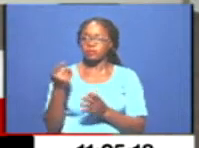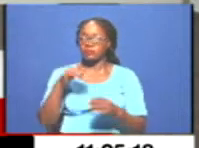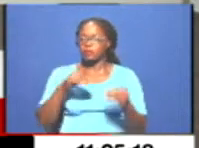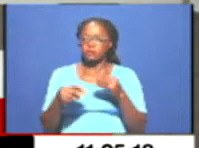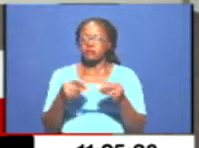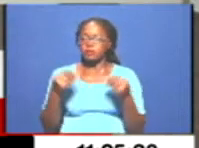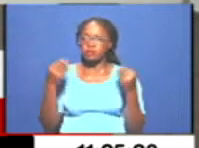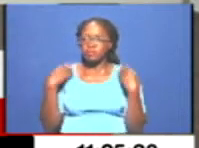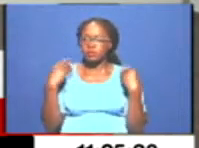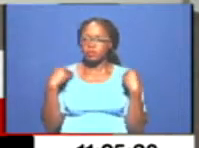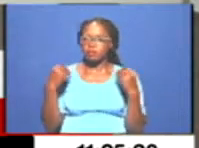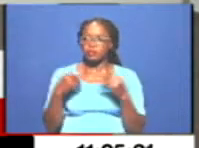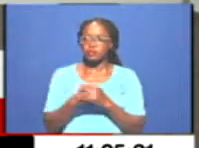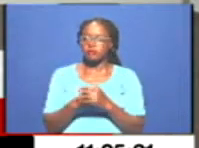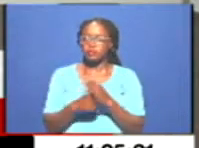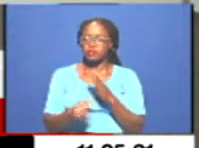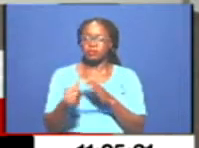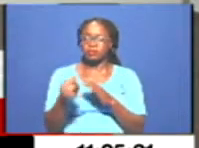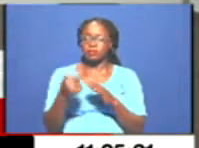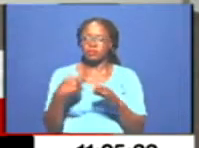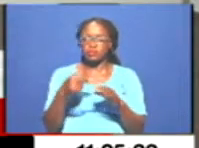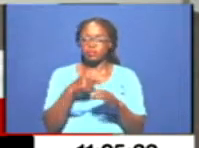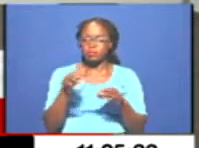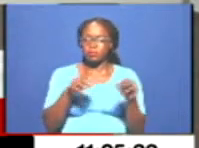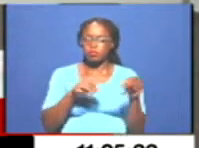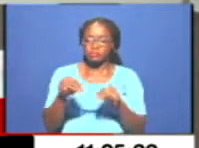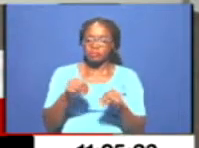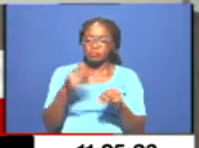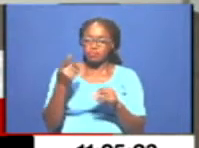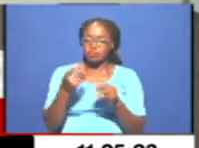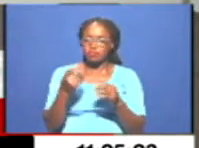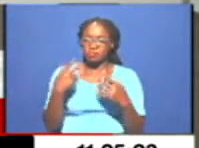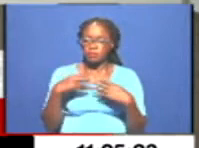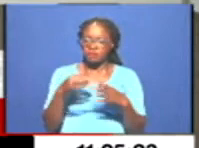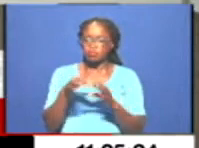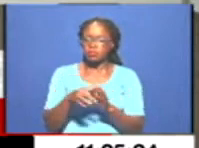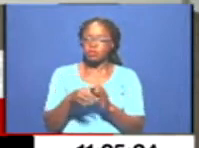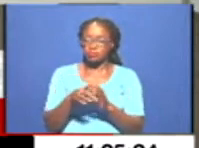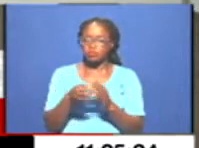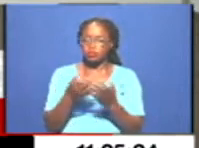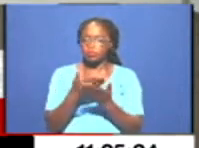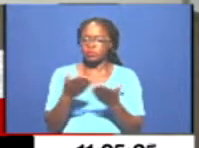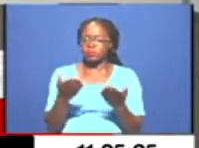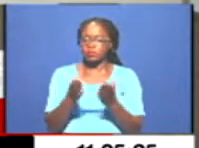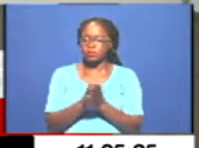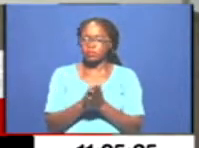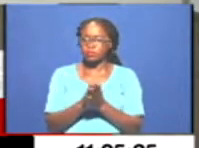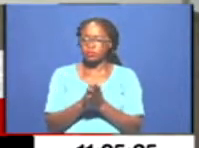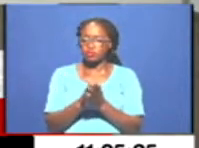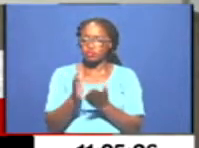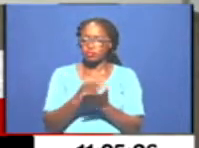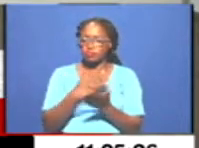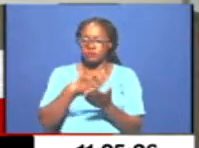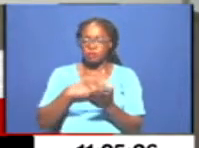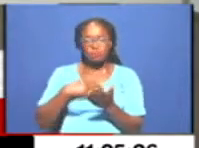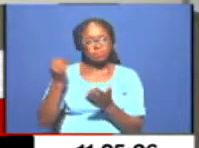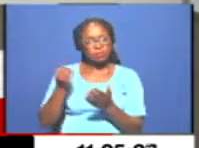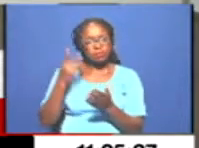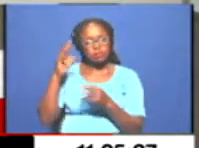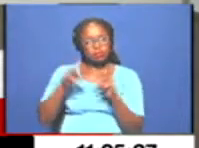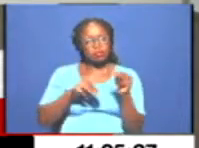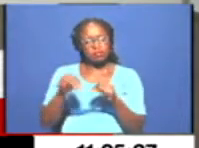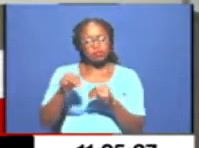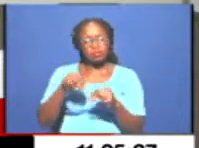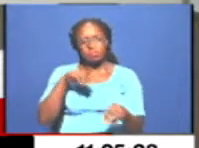under our management. So one of the people will be incorporating the team aspects is somebody who is conversant and who can manage our para